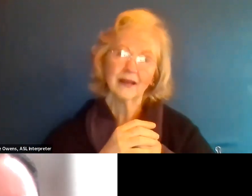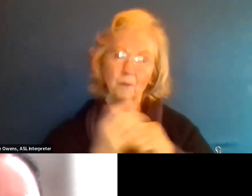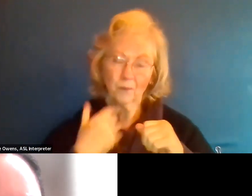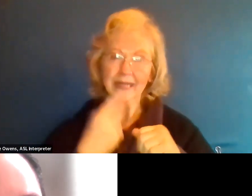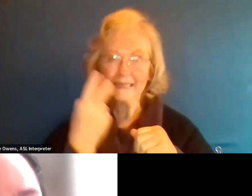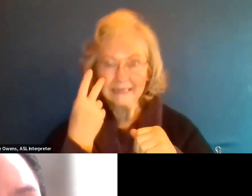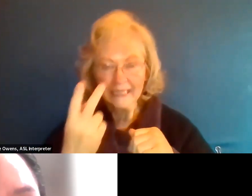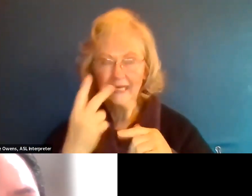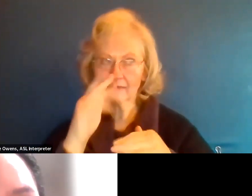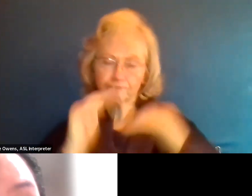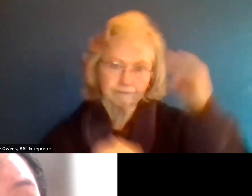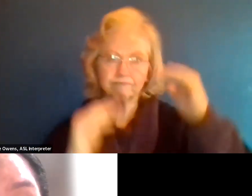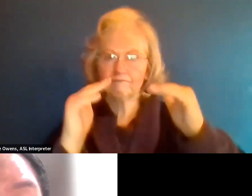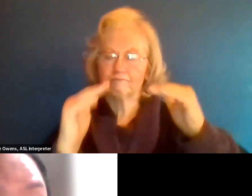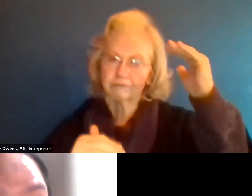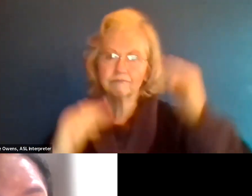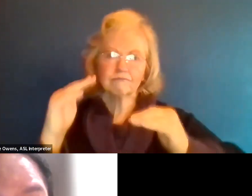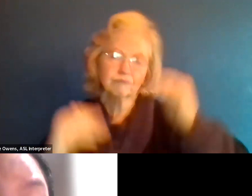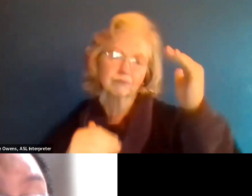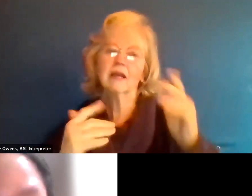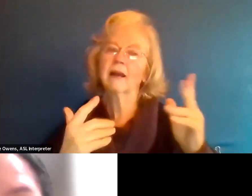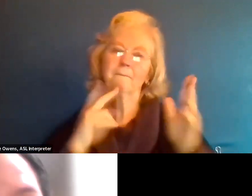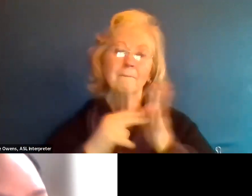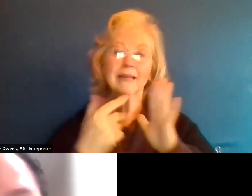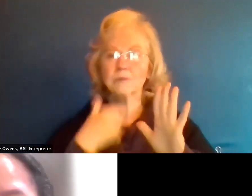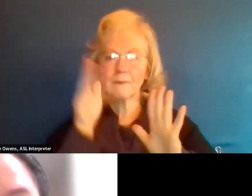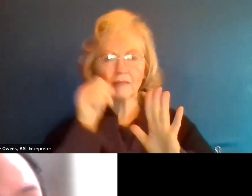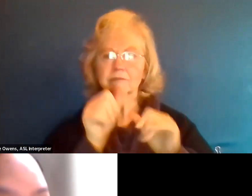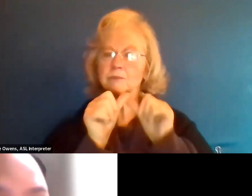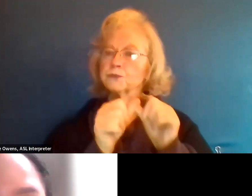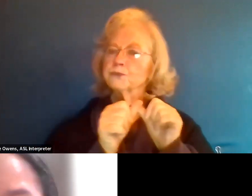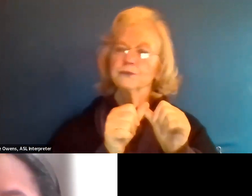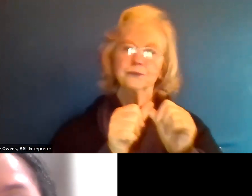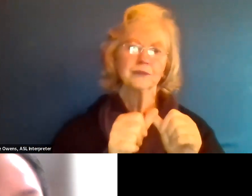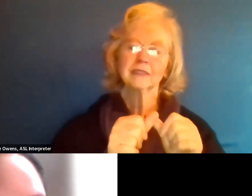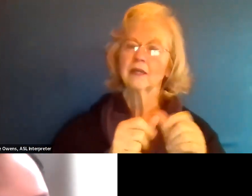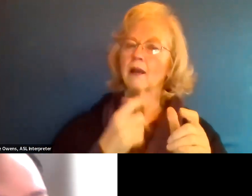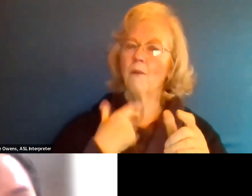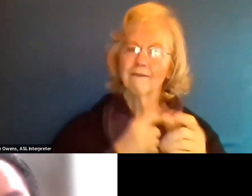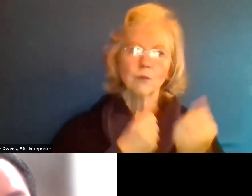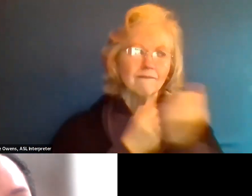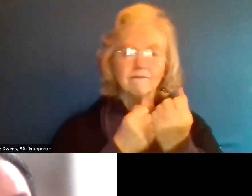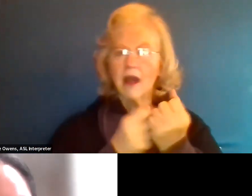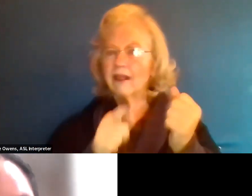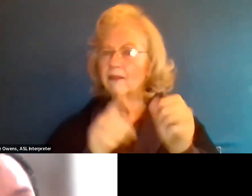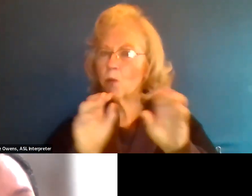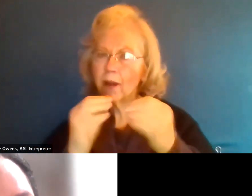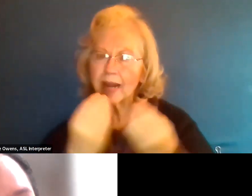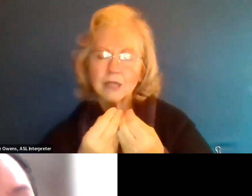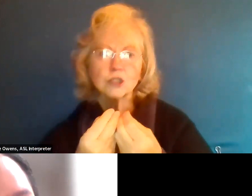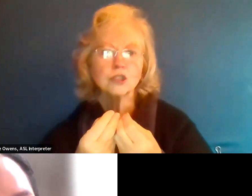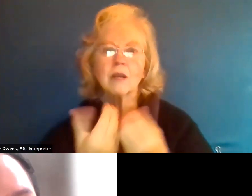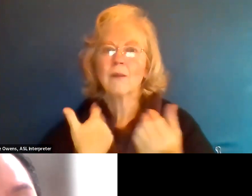here, right? So it takes persistence, but we have to keep these organizations funded. We have to keep them with